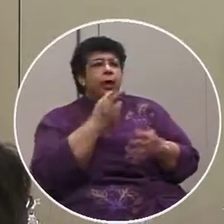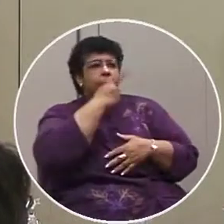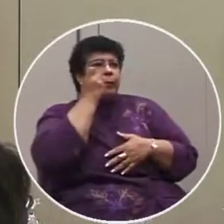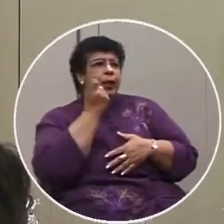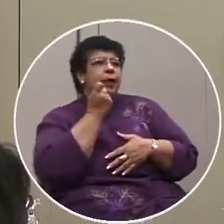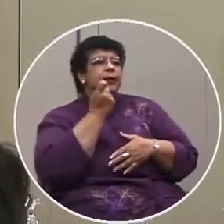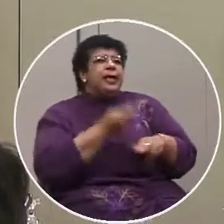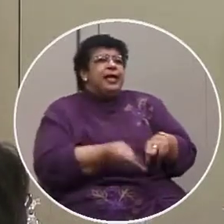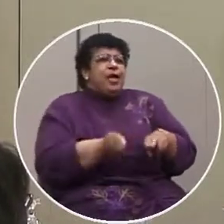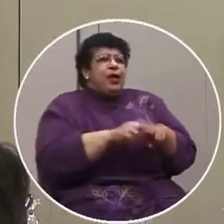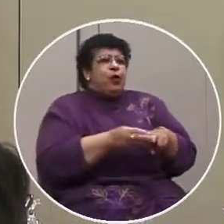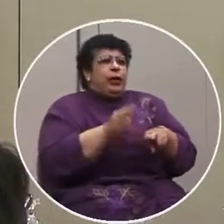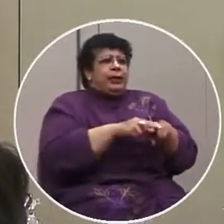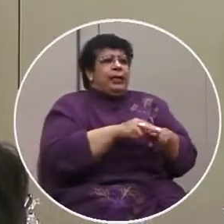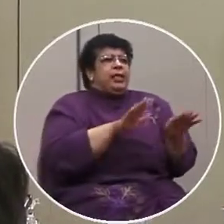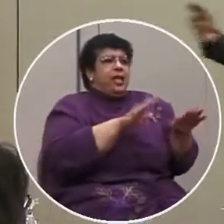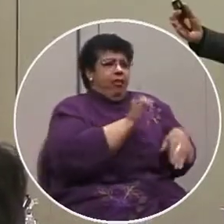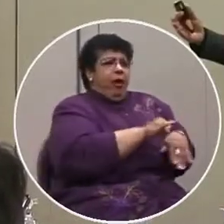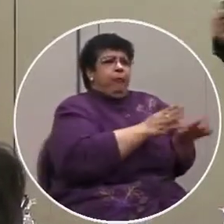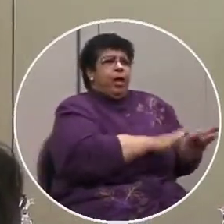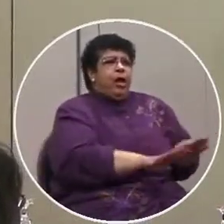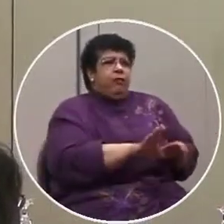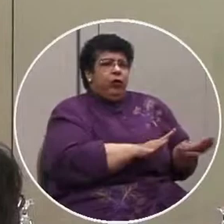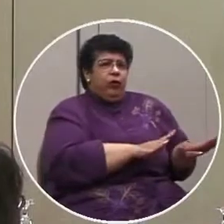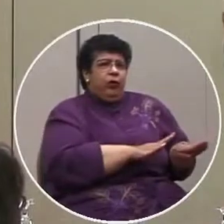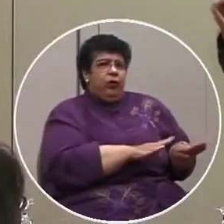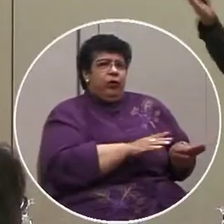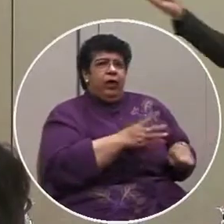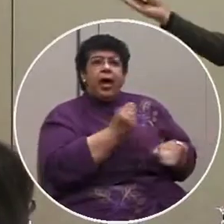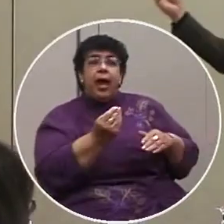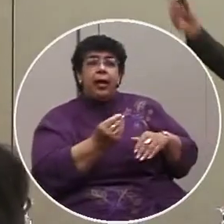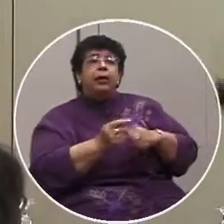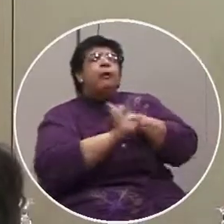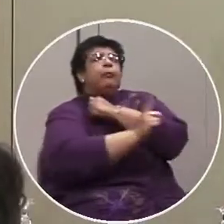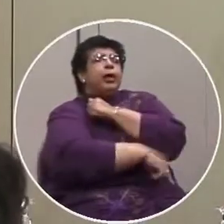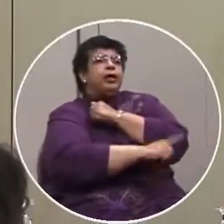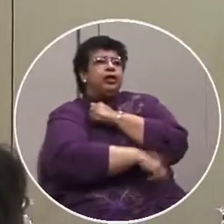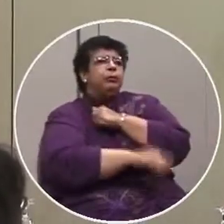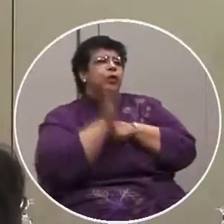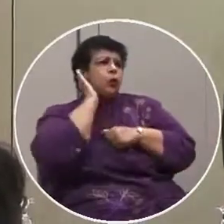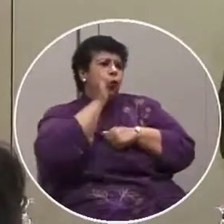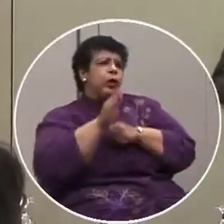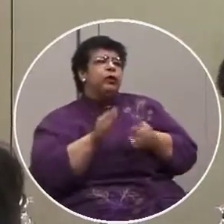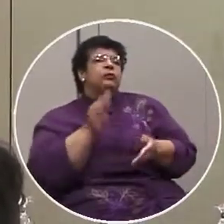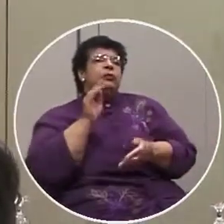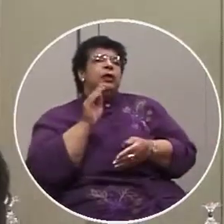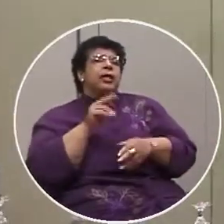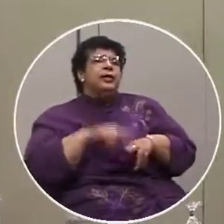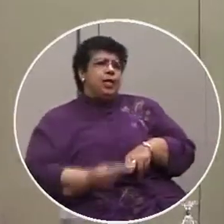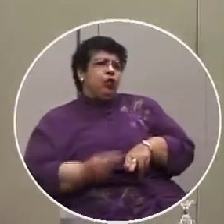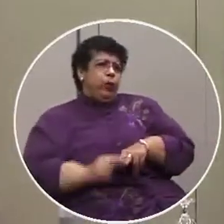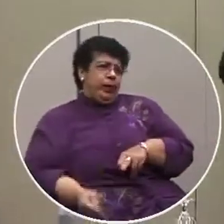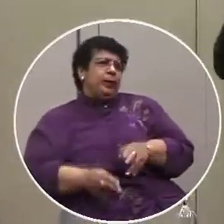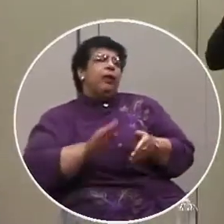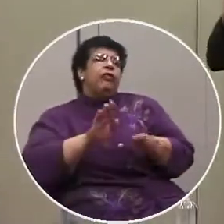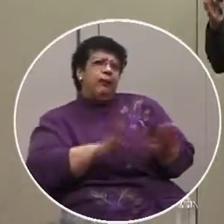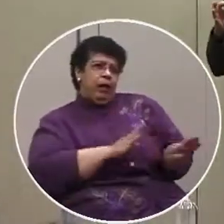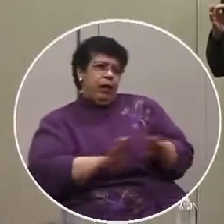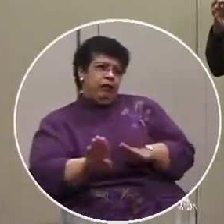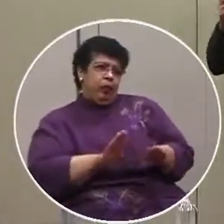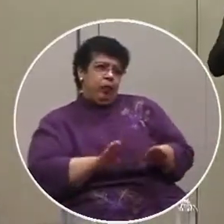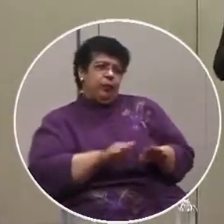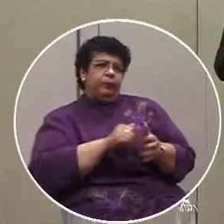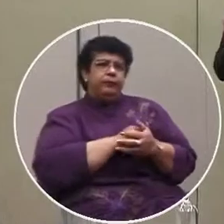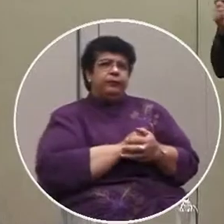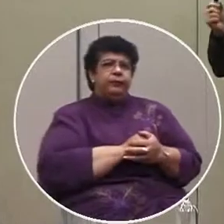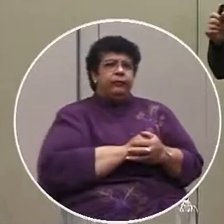Because it increases the behavior. Finish the rest of it. And anything that's punisher would decrease it. Good. That's a way that I sort of